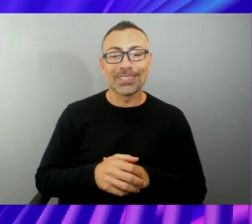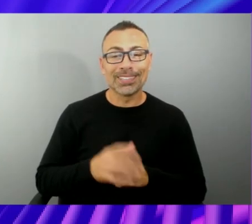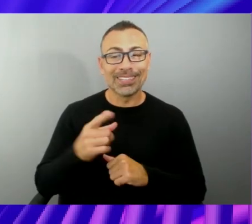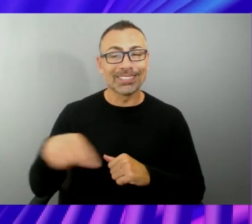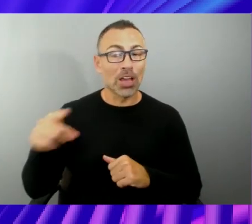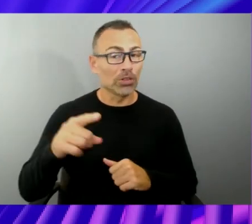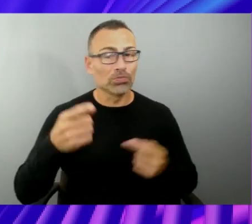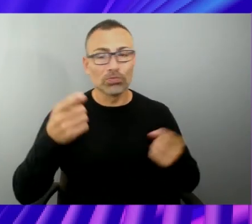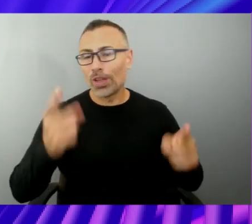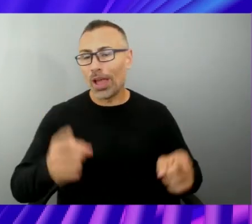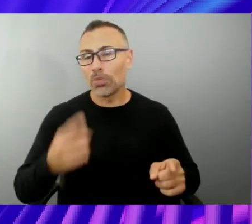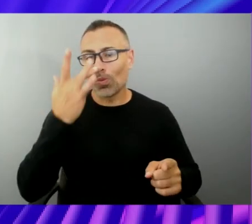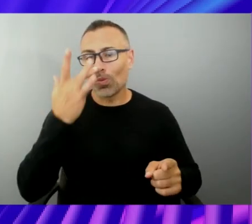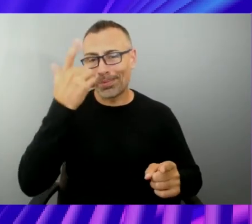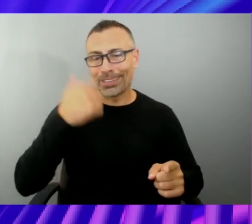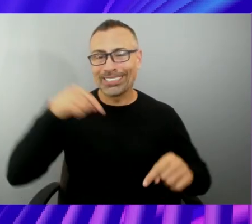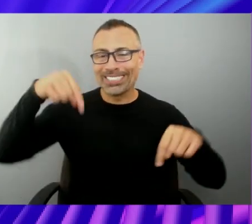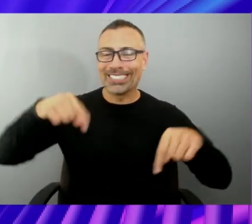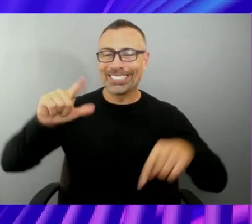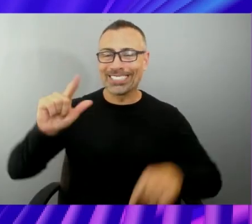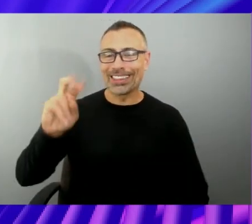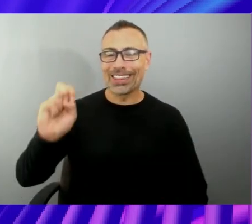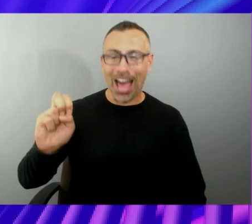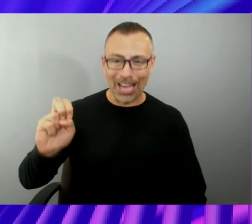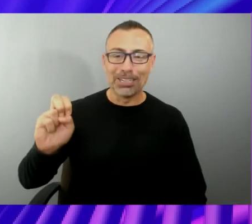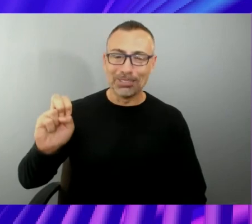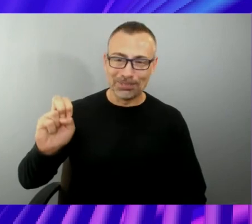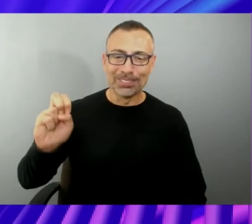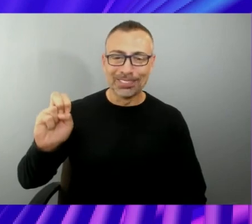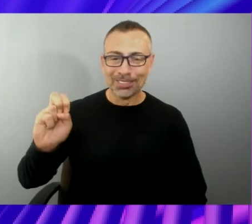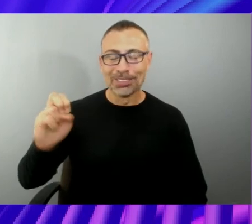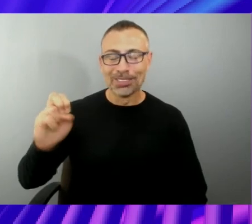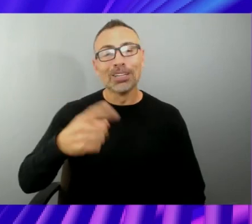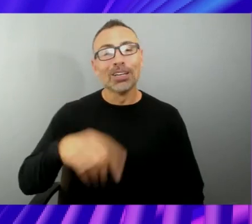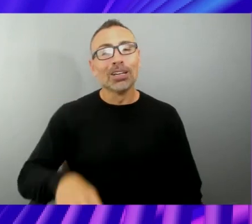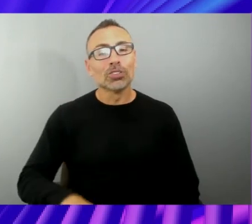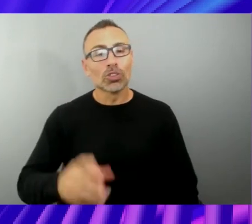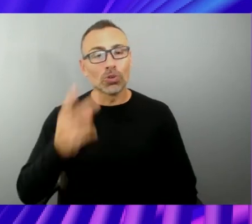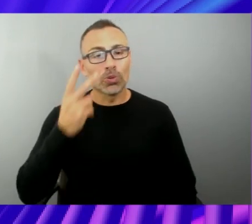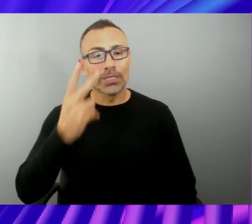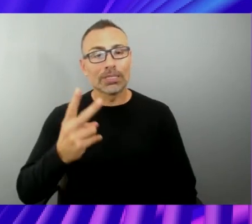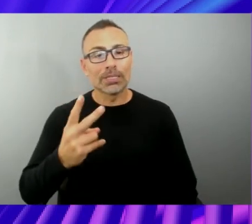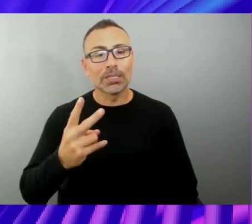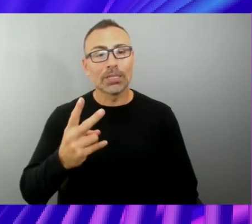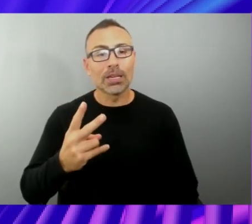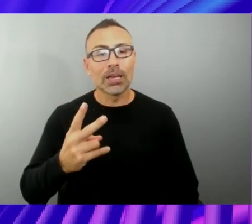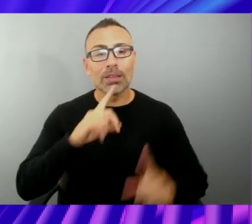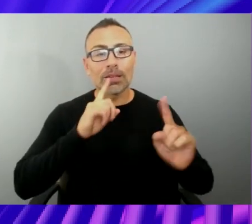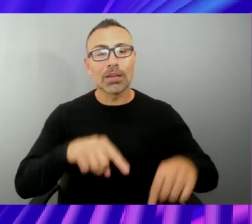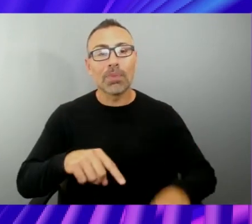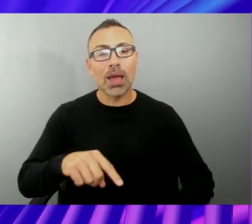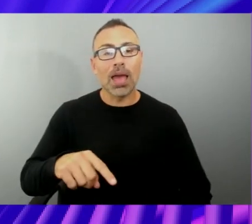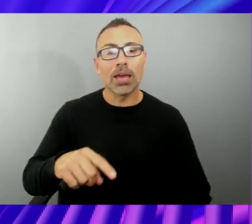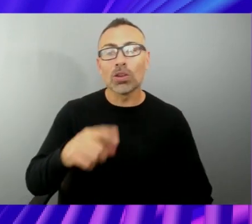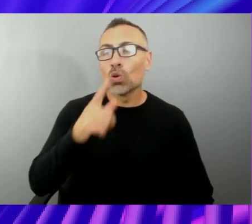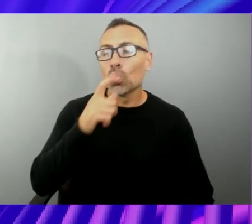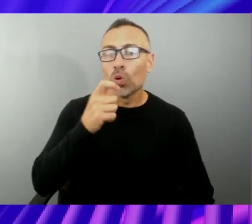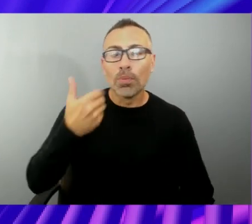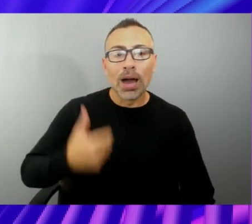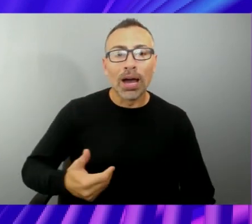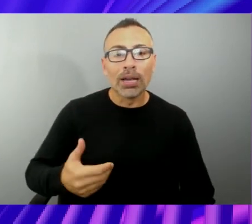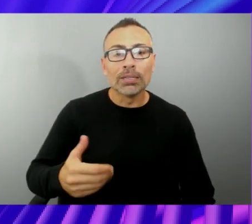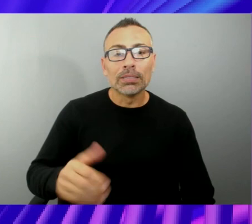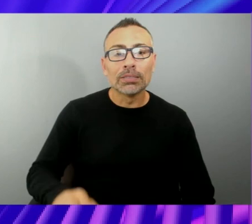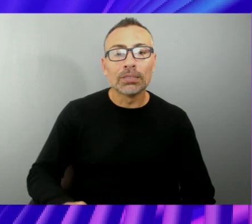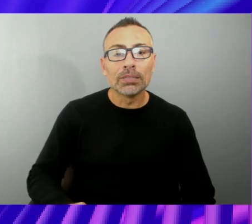Exactly. And so we see the command, who am I? Who am I? Yep. Right? And it was a success. Great. Yep.